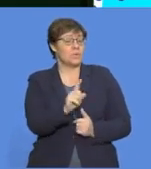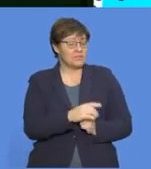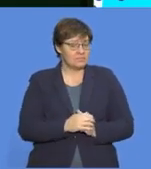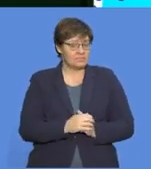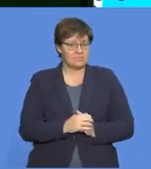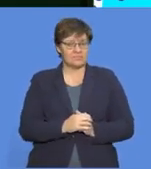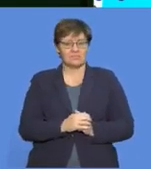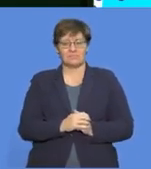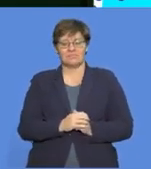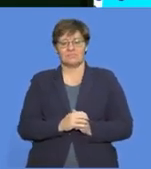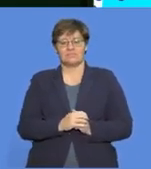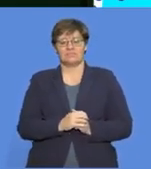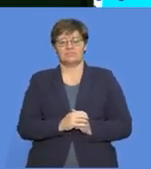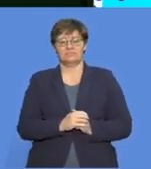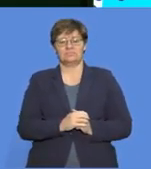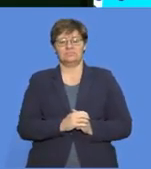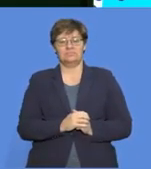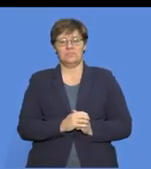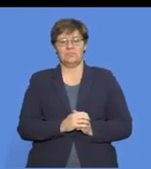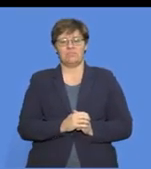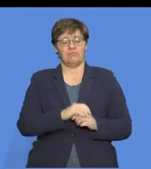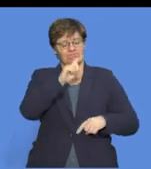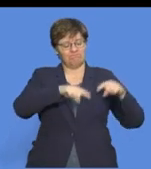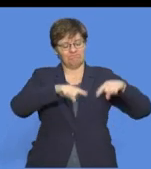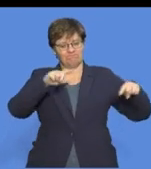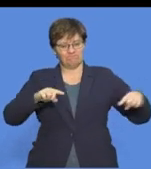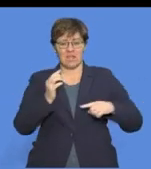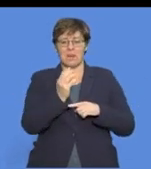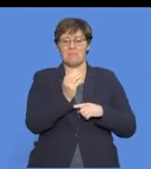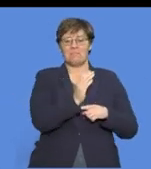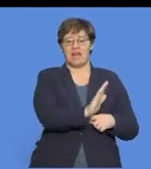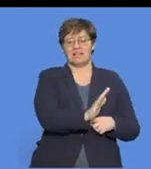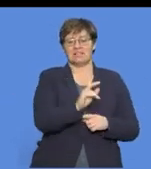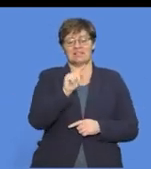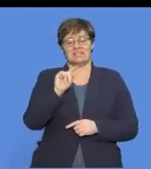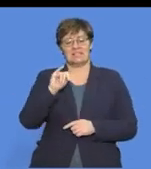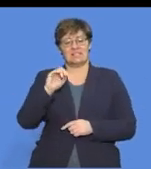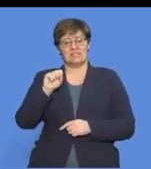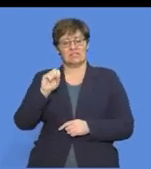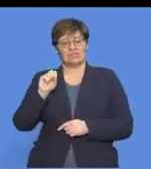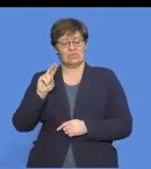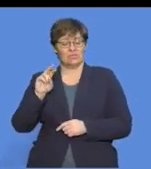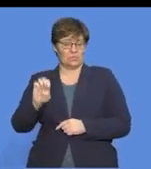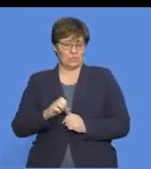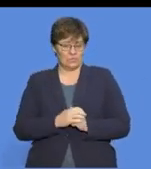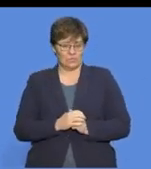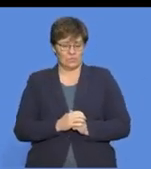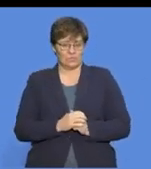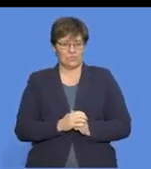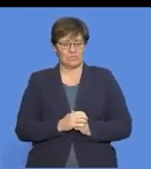be looking at today is the different types of plant